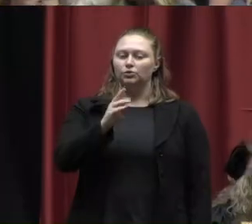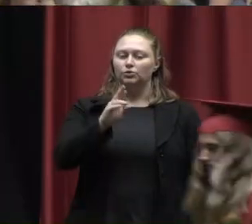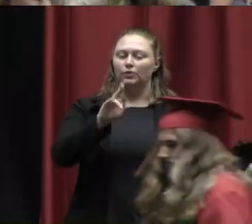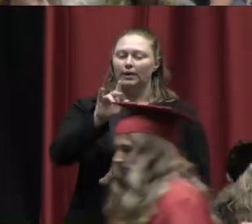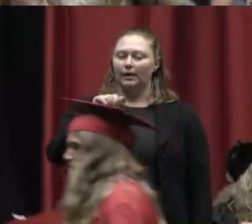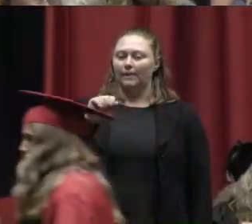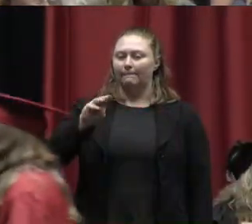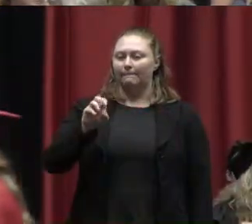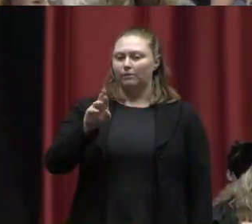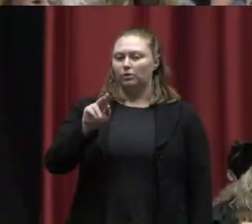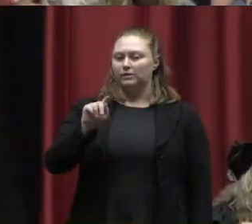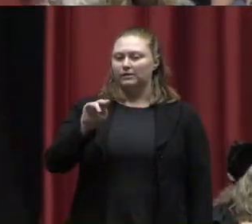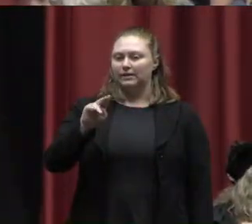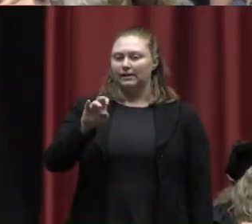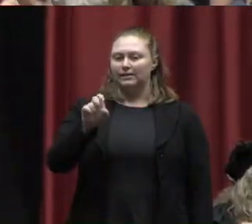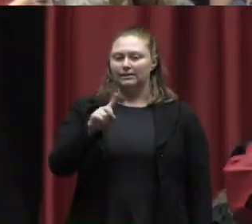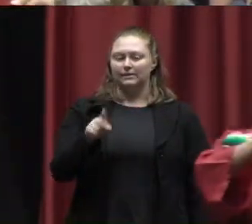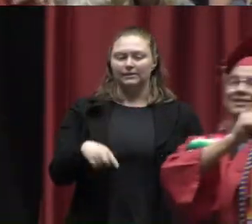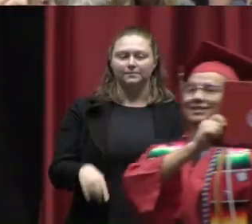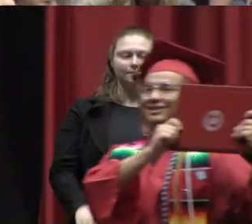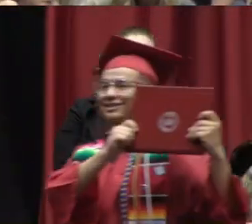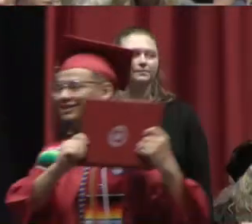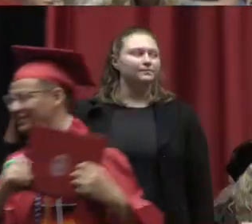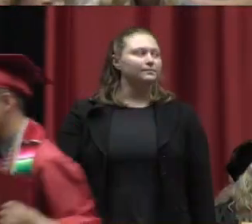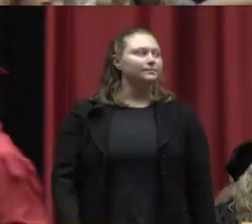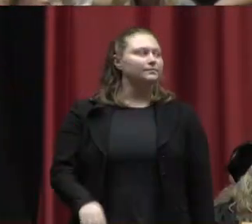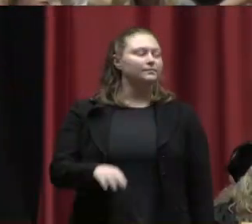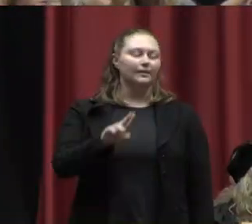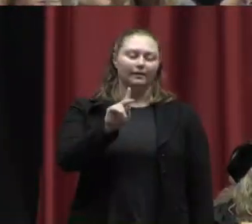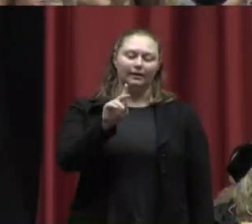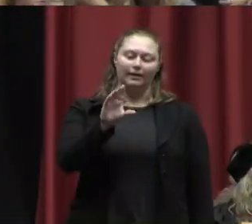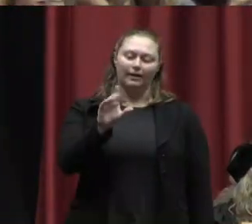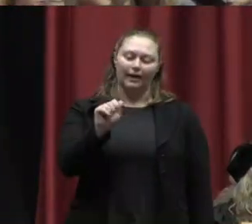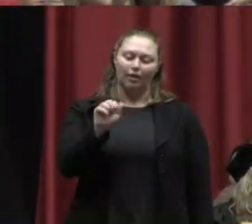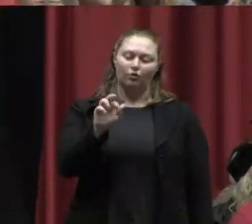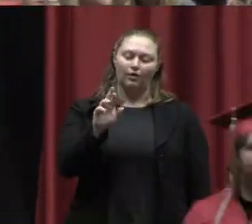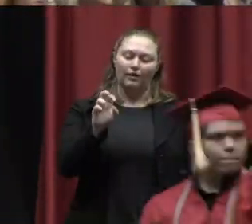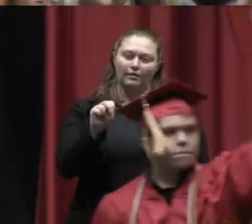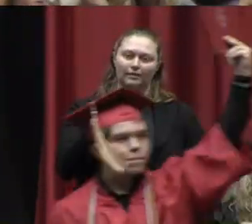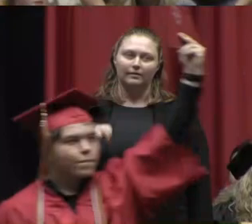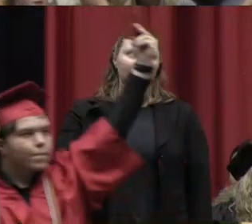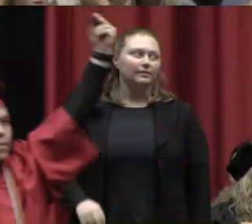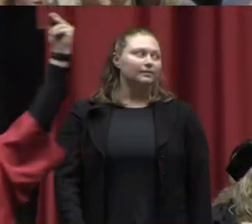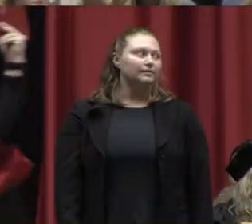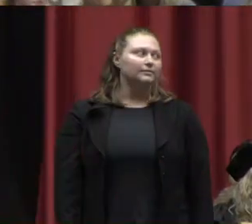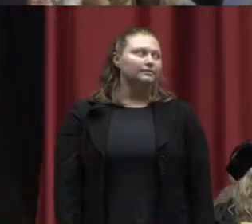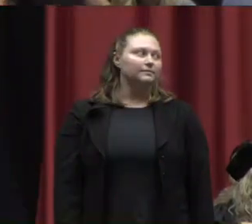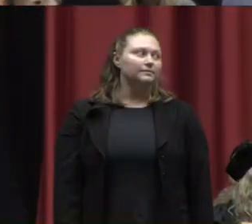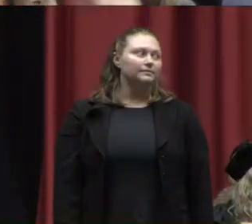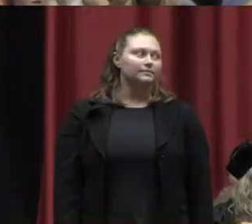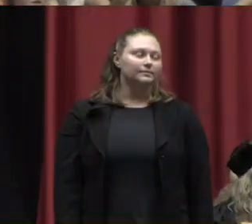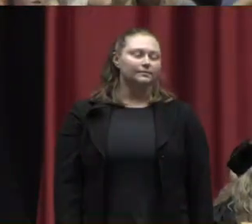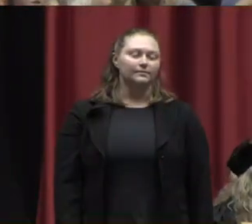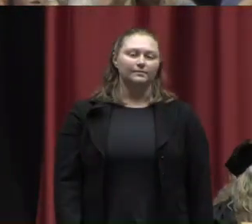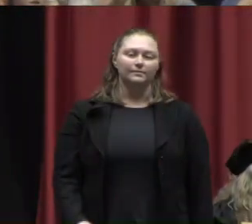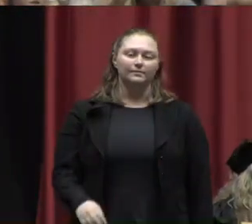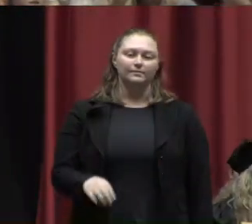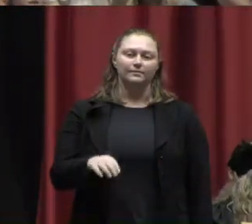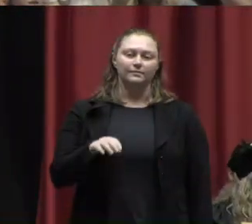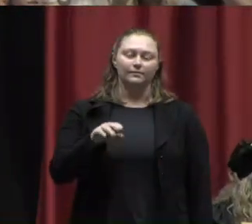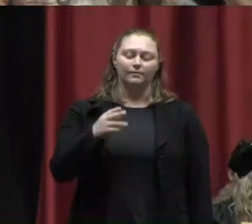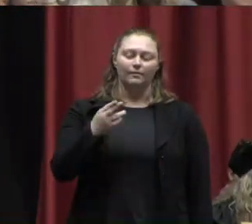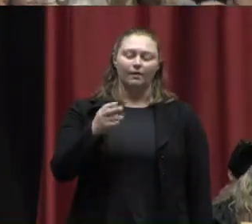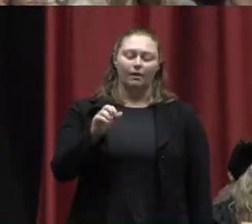Kieran McGee. Carlos Lopez.